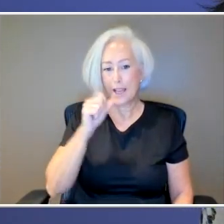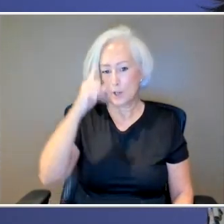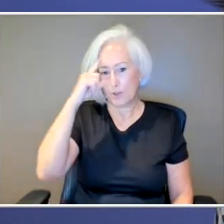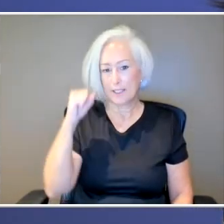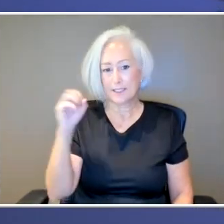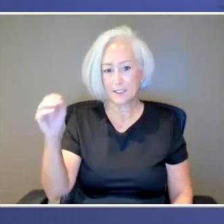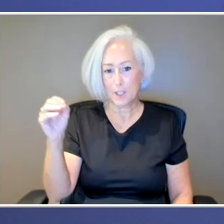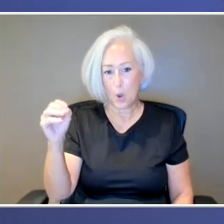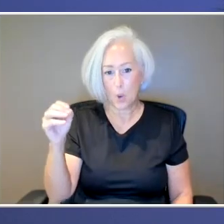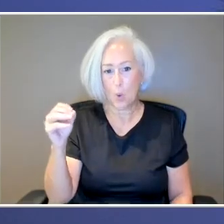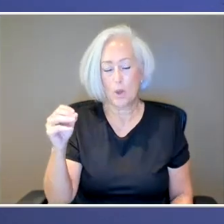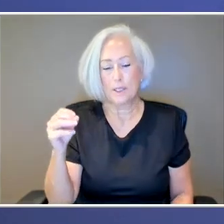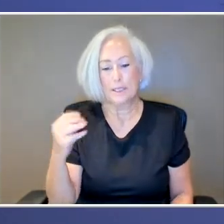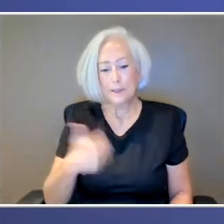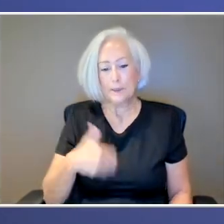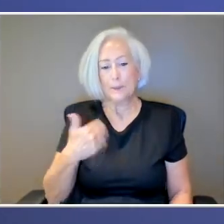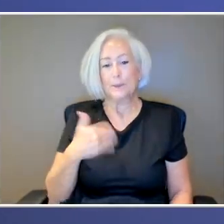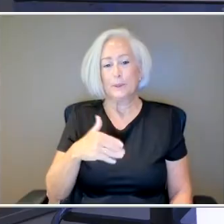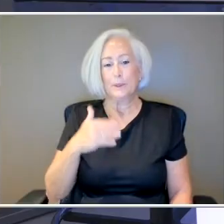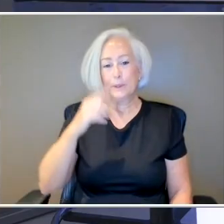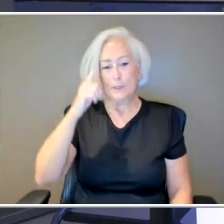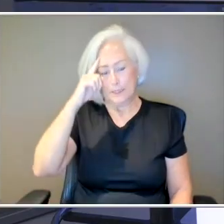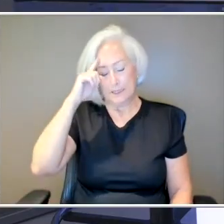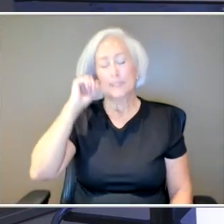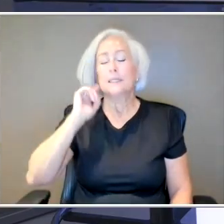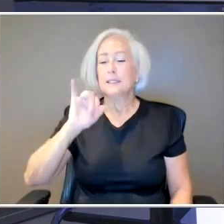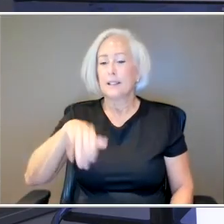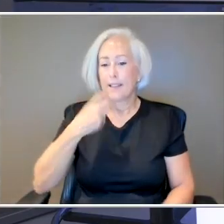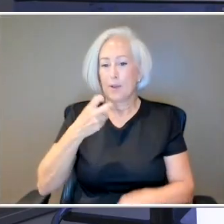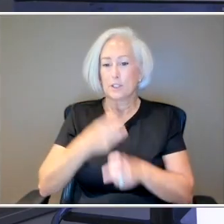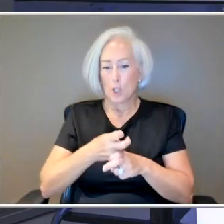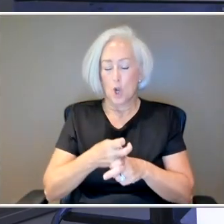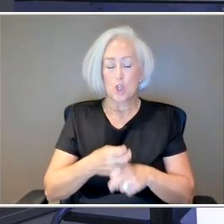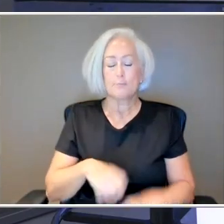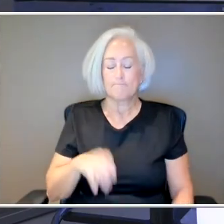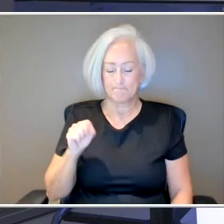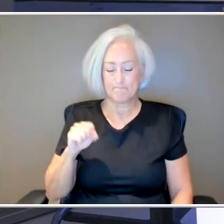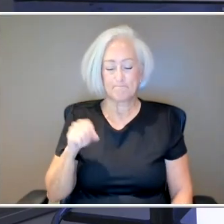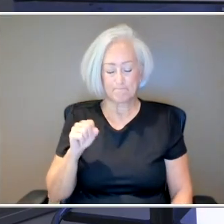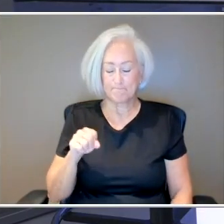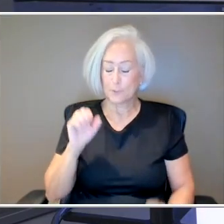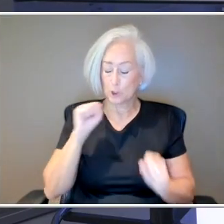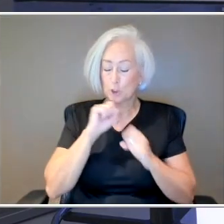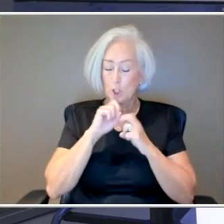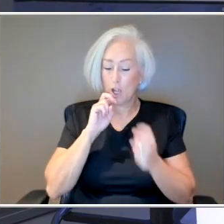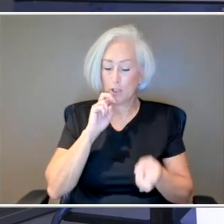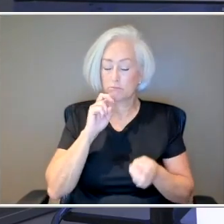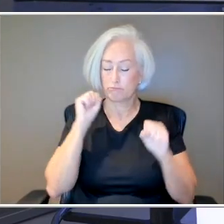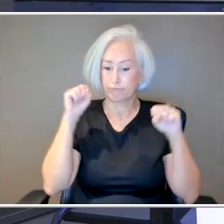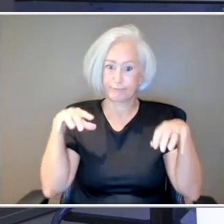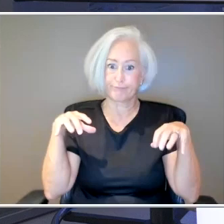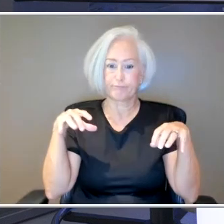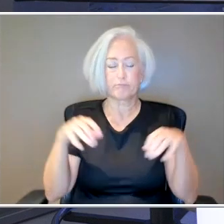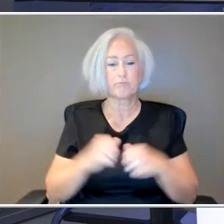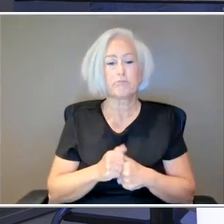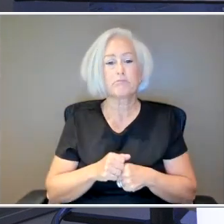that's kind of a blur in some aspects. Yeah, it was a shock. A shock.